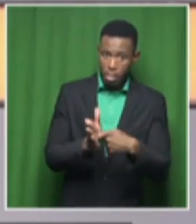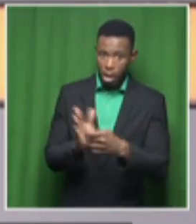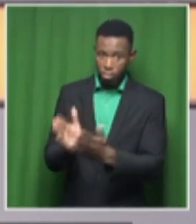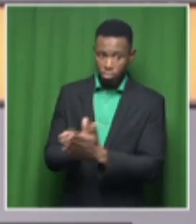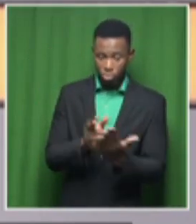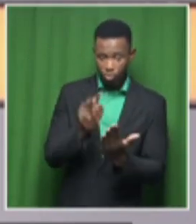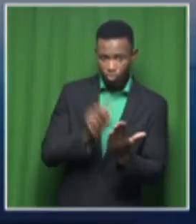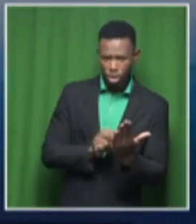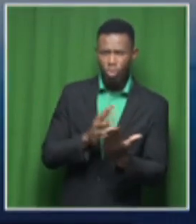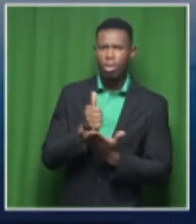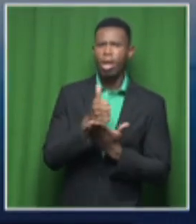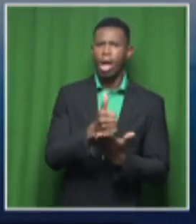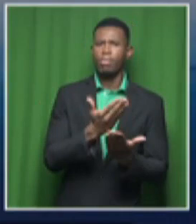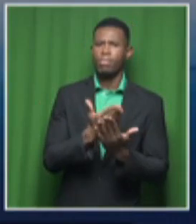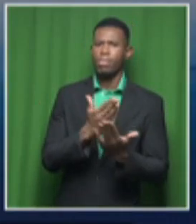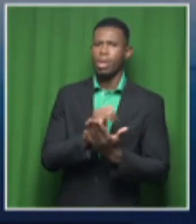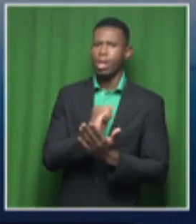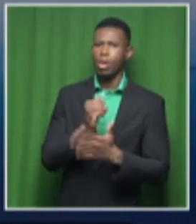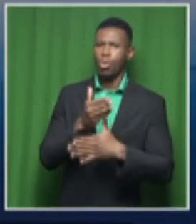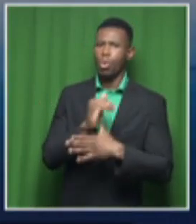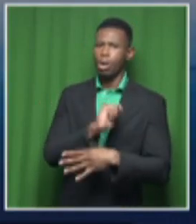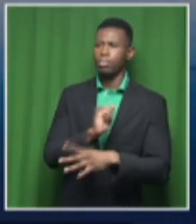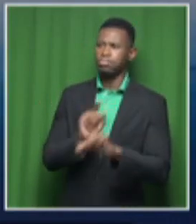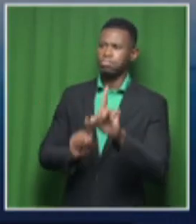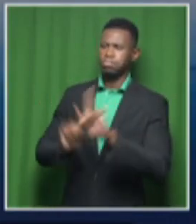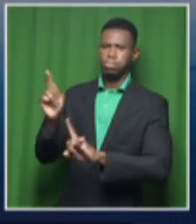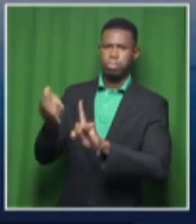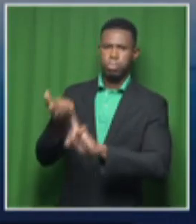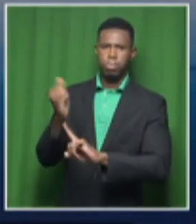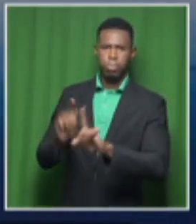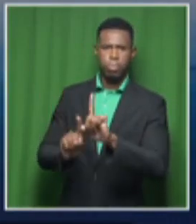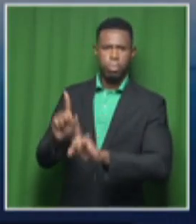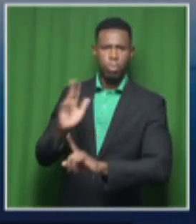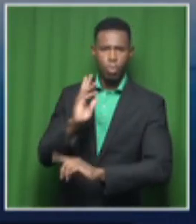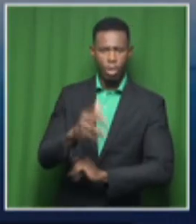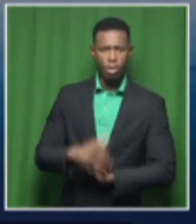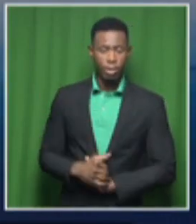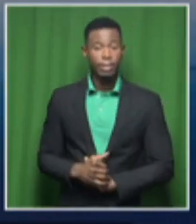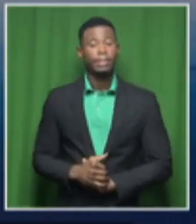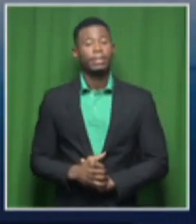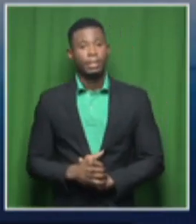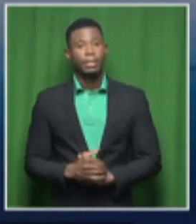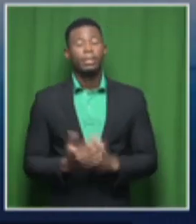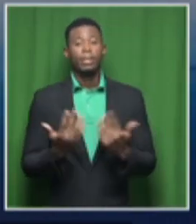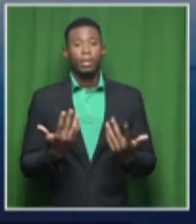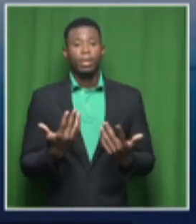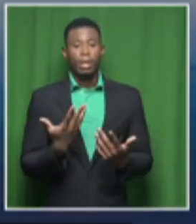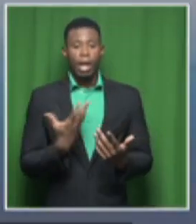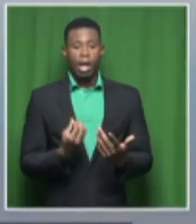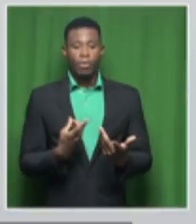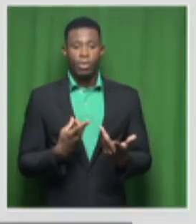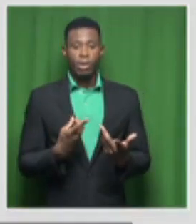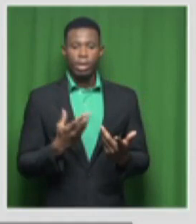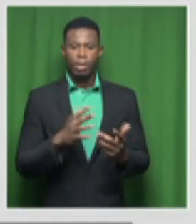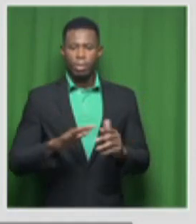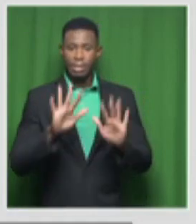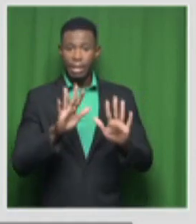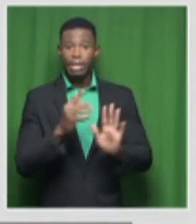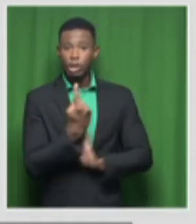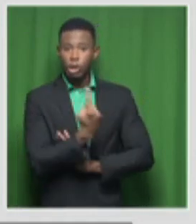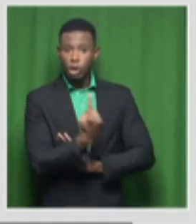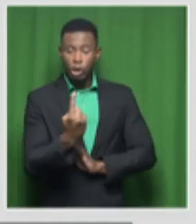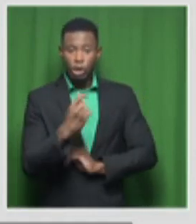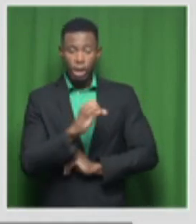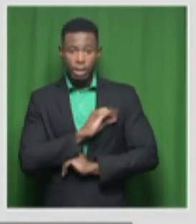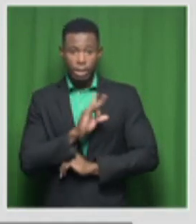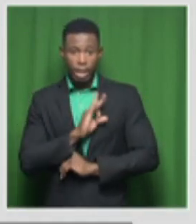career? There's a lot of mistakes. In this book, I detail 10 of them. Mm-hmm. There are enemies to their progress. Every single employee within the